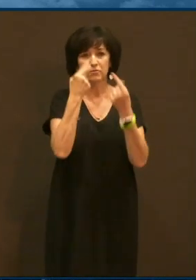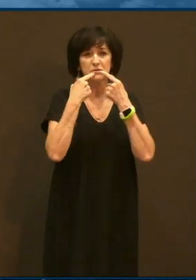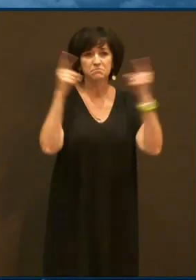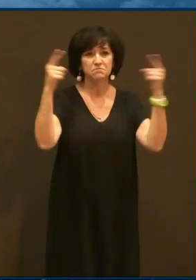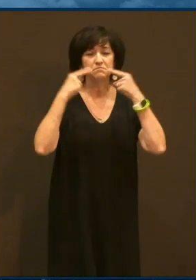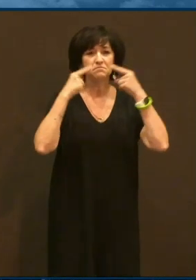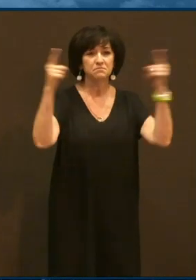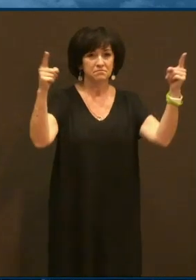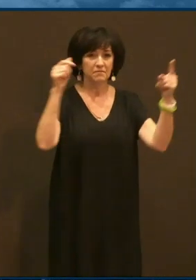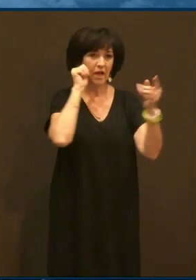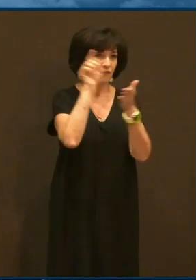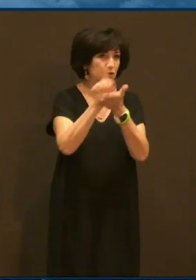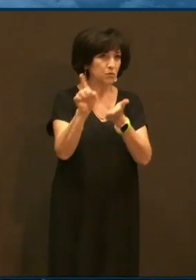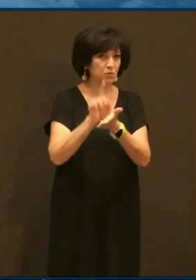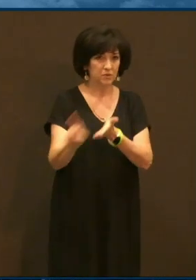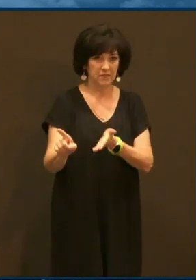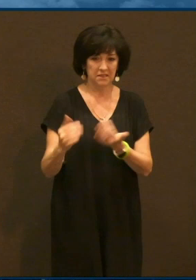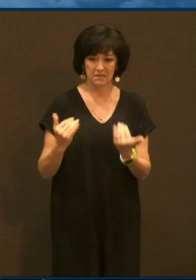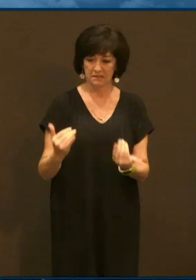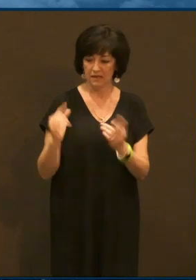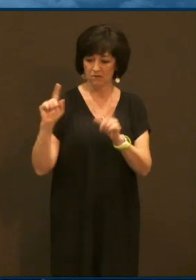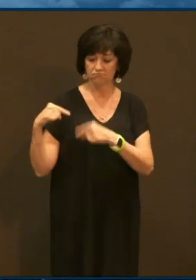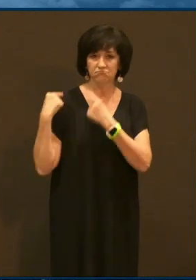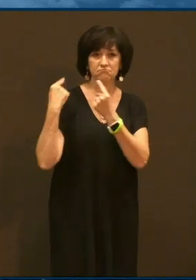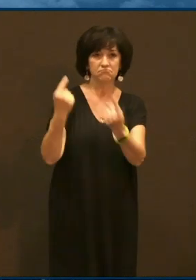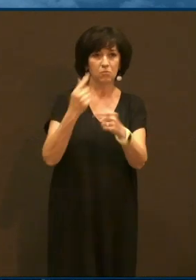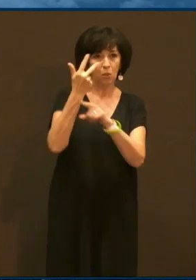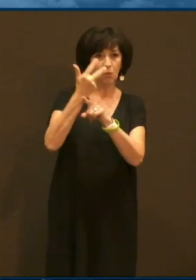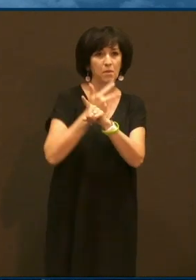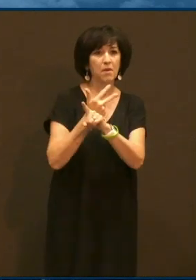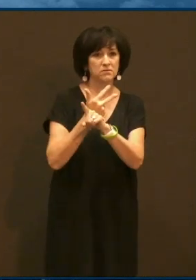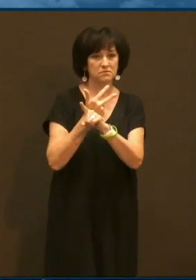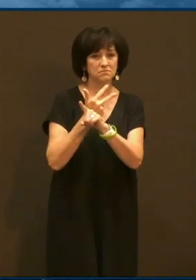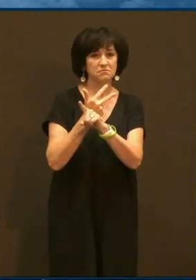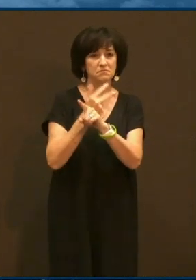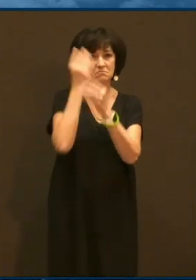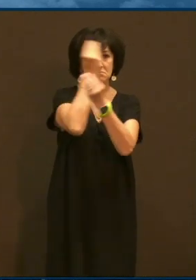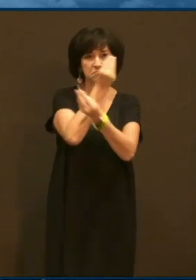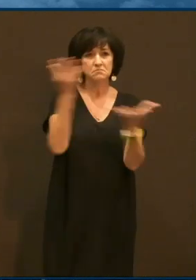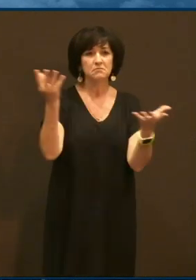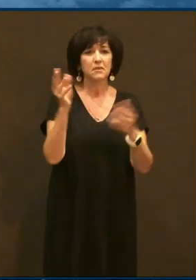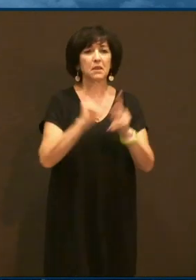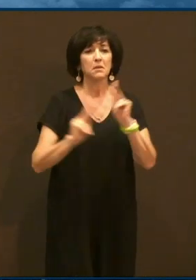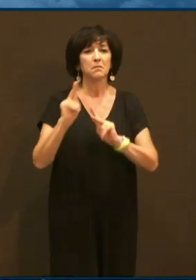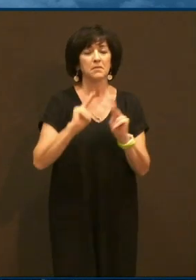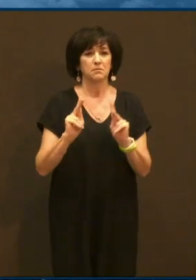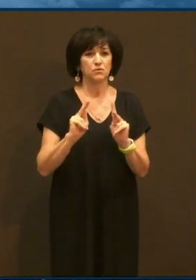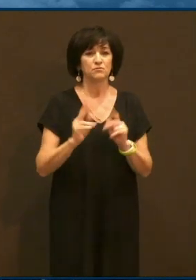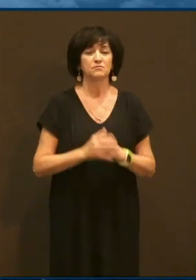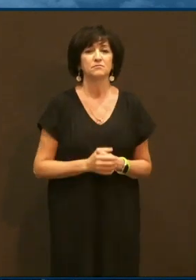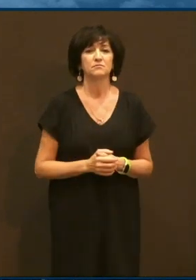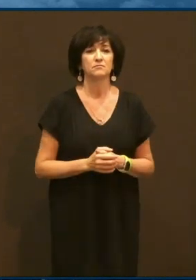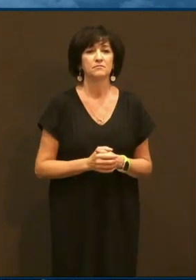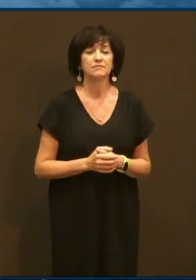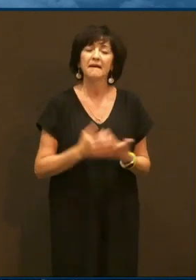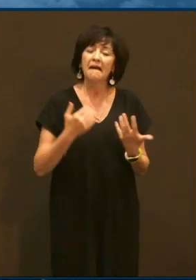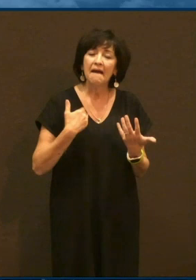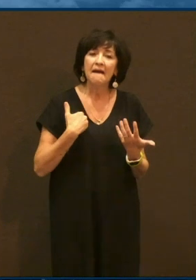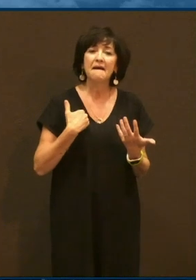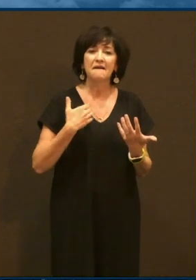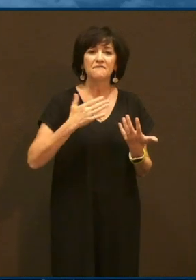been doing these conferences now for over 3 months. We've got a format with